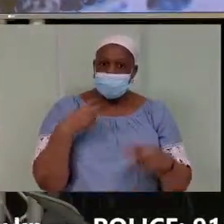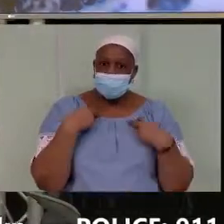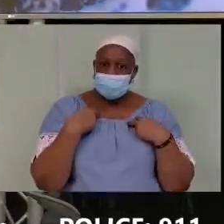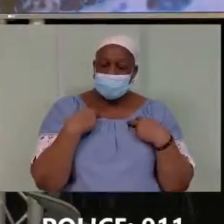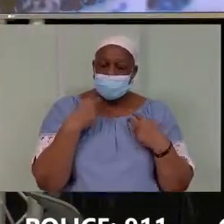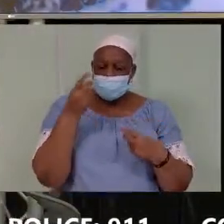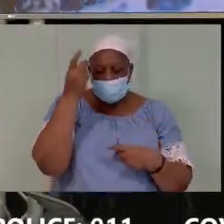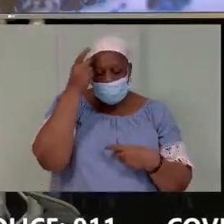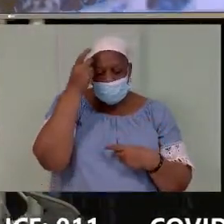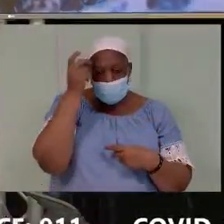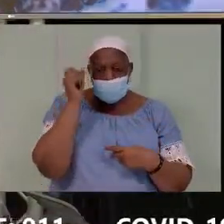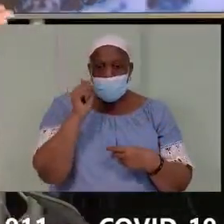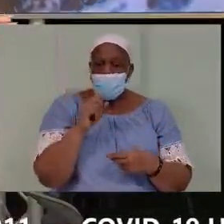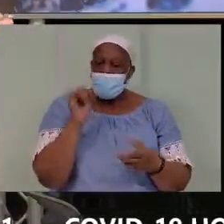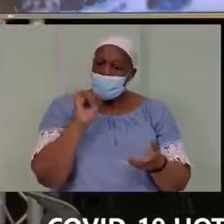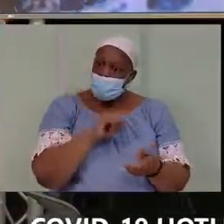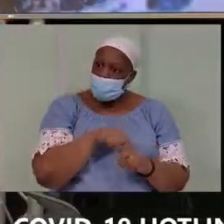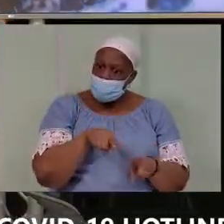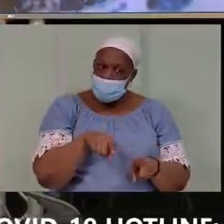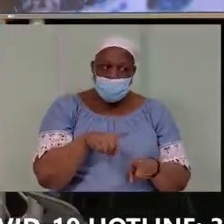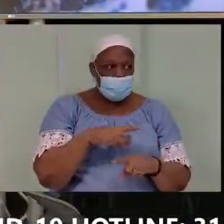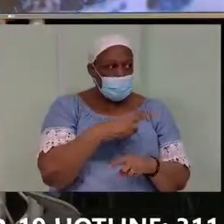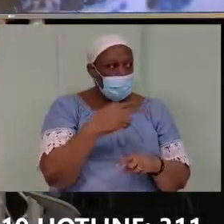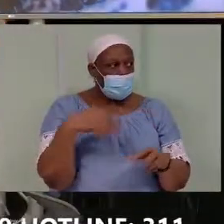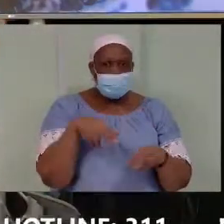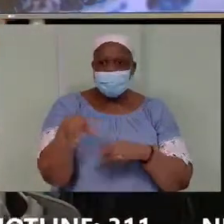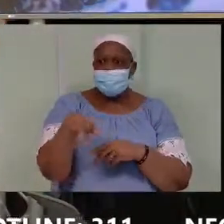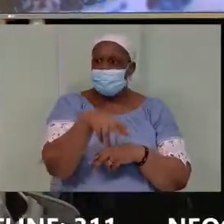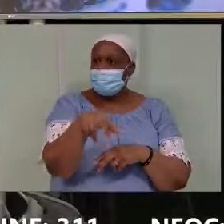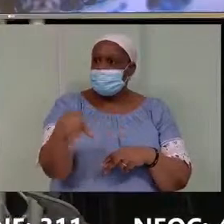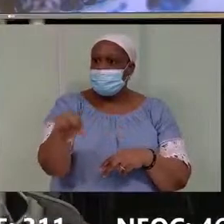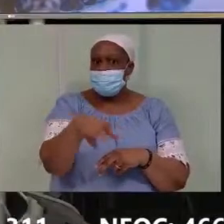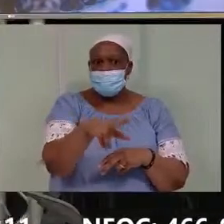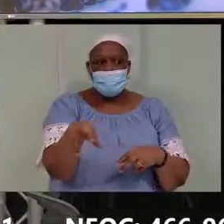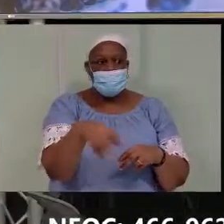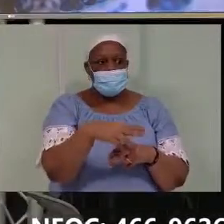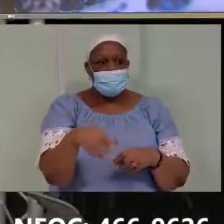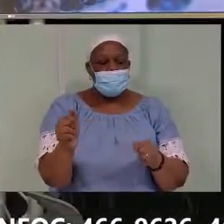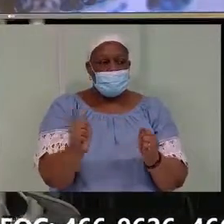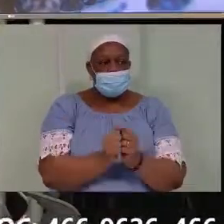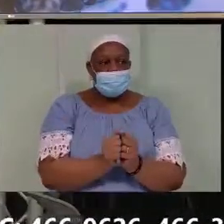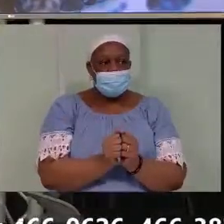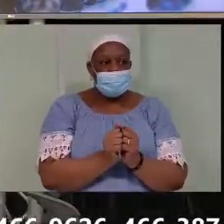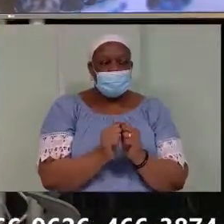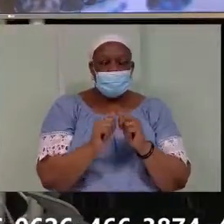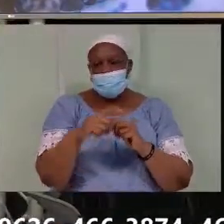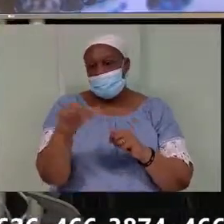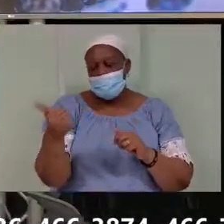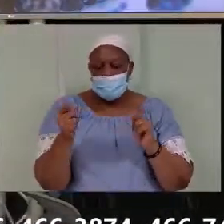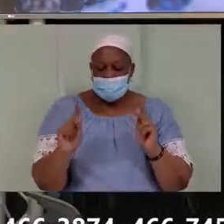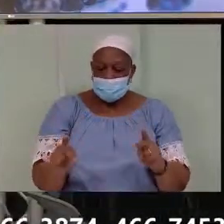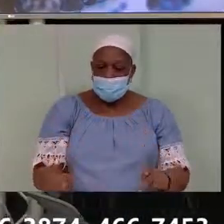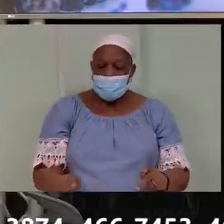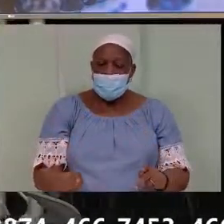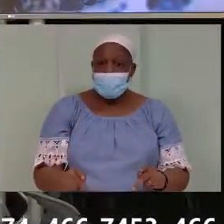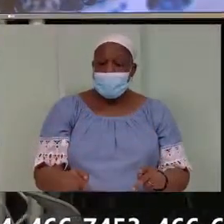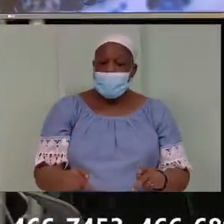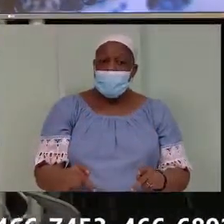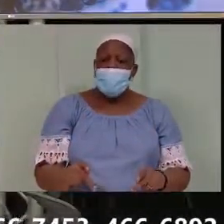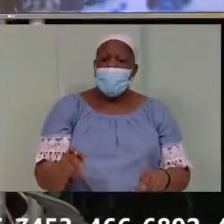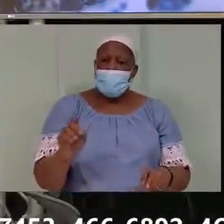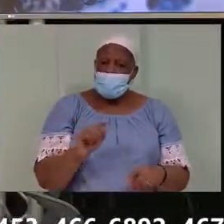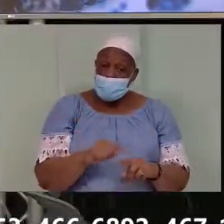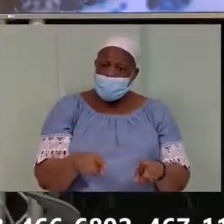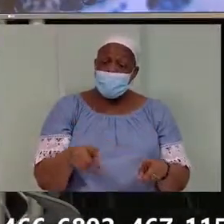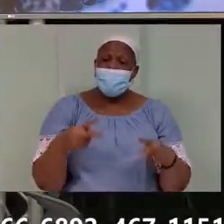is positive is already walking around Bastille, we would have a serious problem. Yes? And